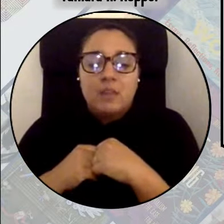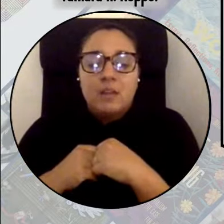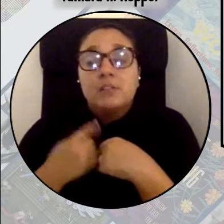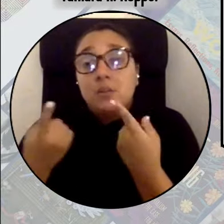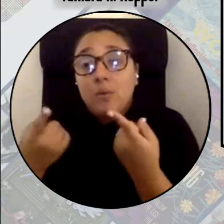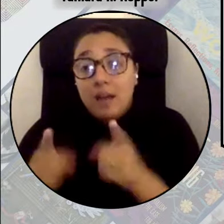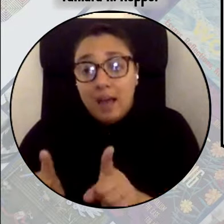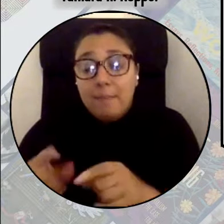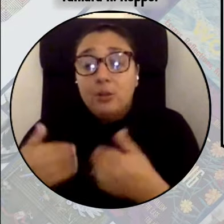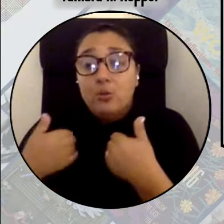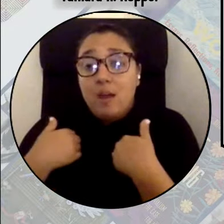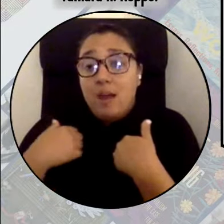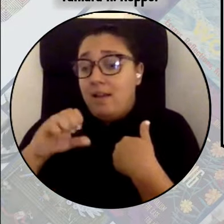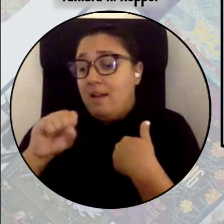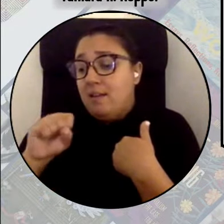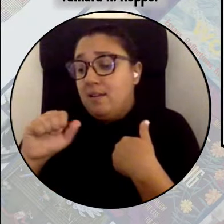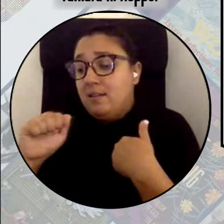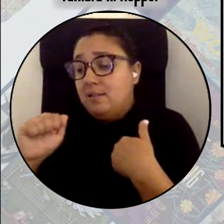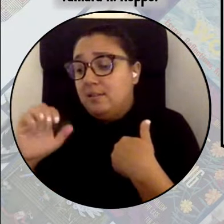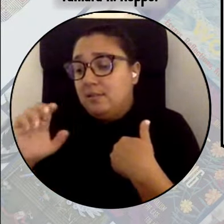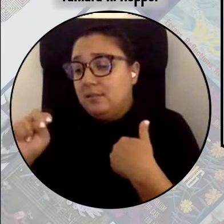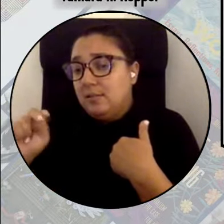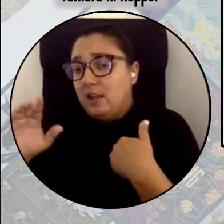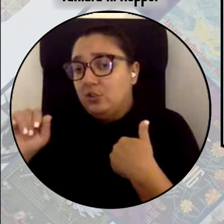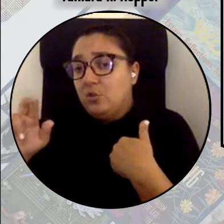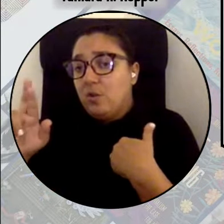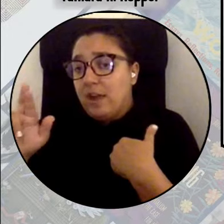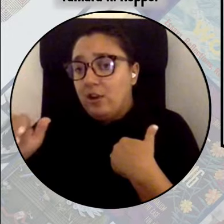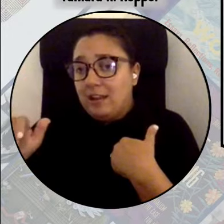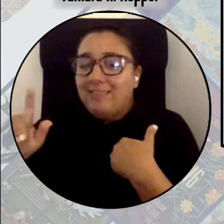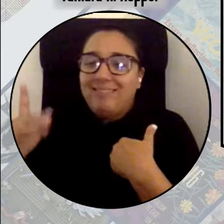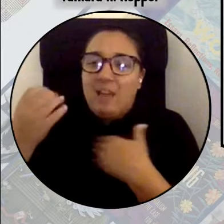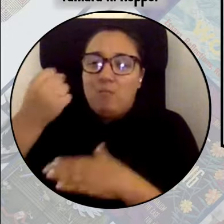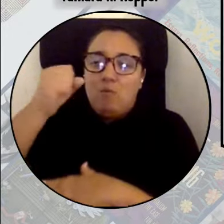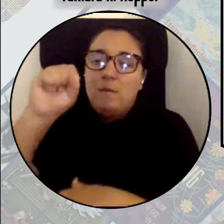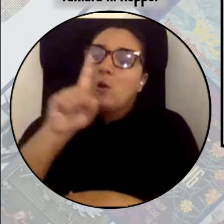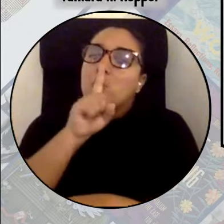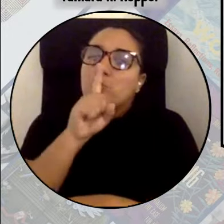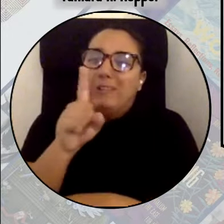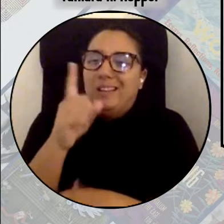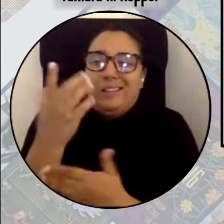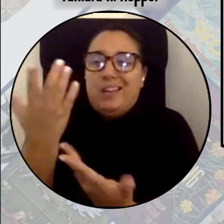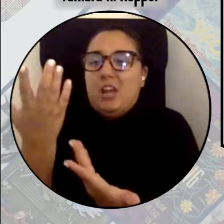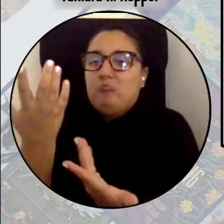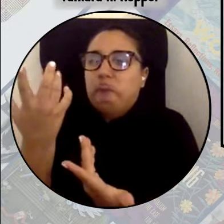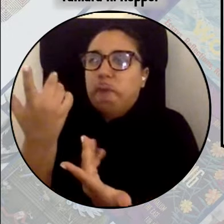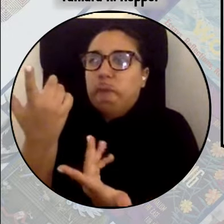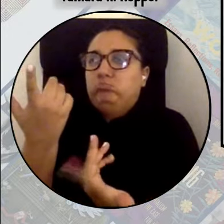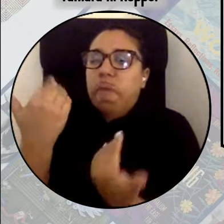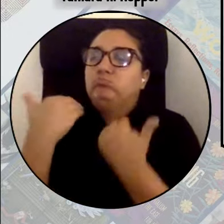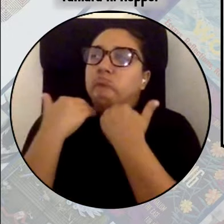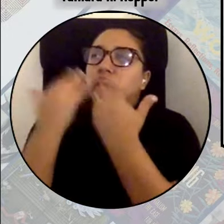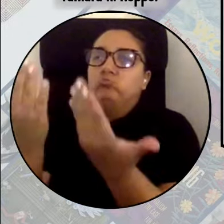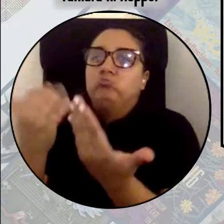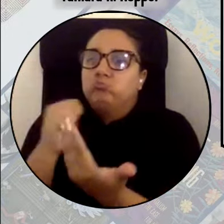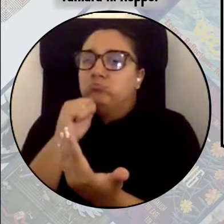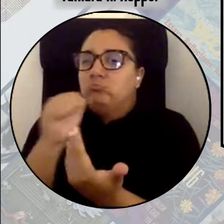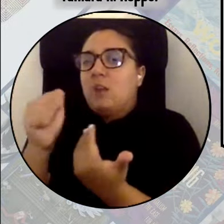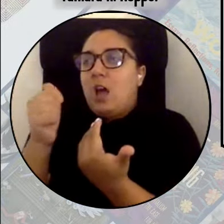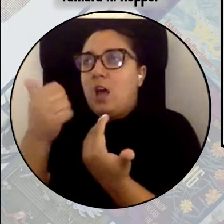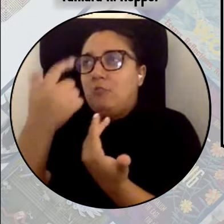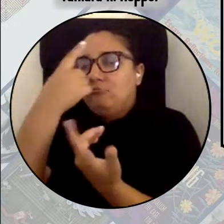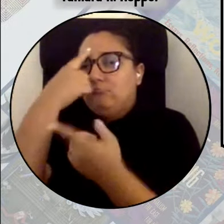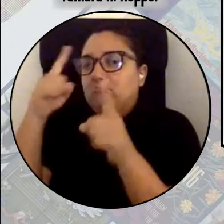had a sanctuary movement, but that sanctuary movement was very much civil disobedience, right? And so it was, churches and